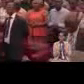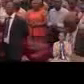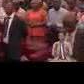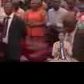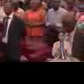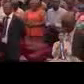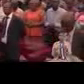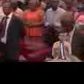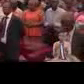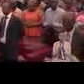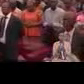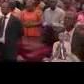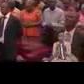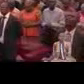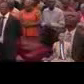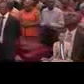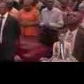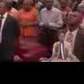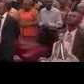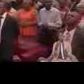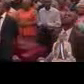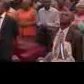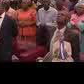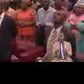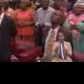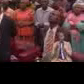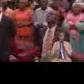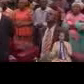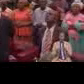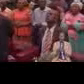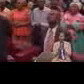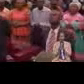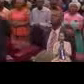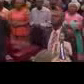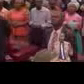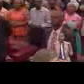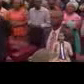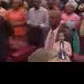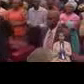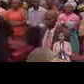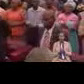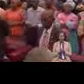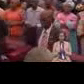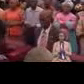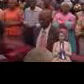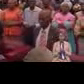Free from all the sins of society. Free.